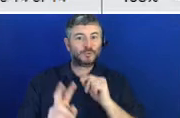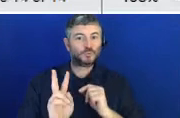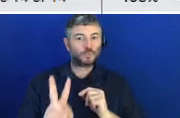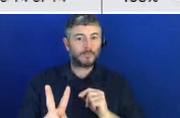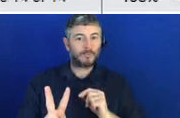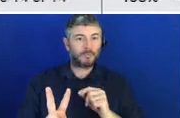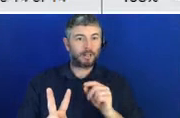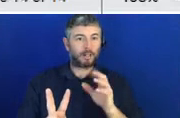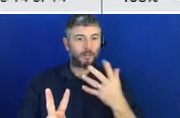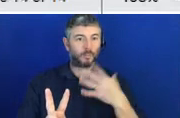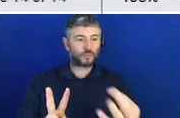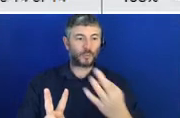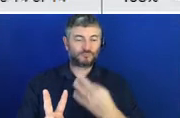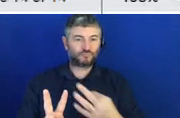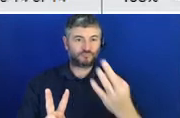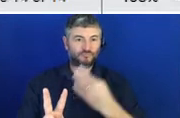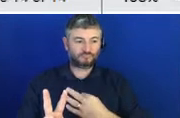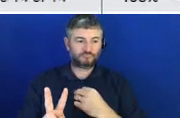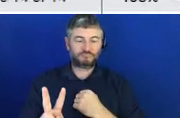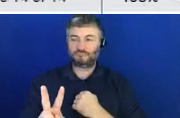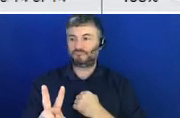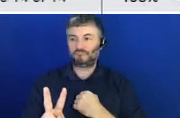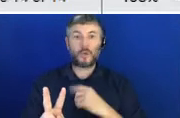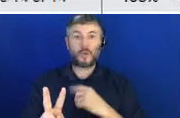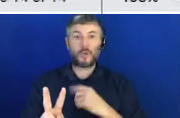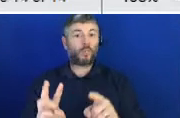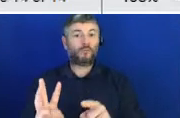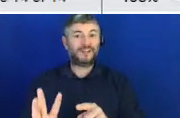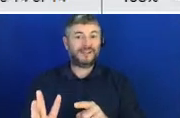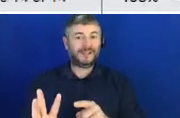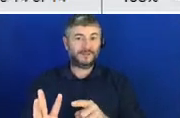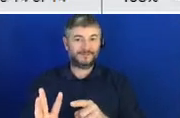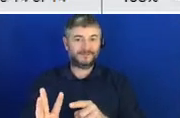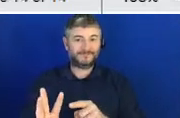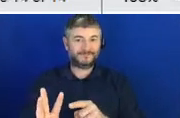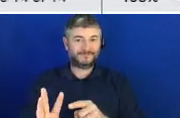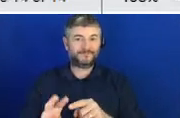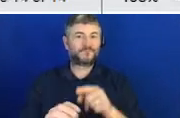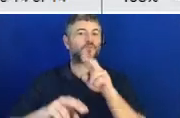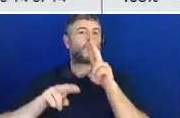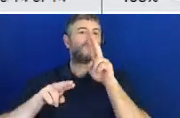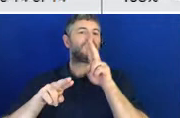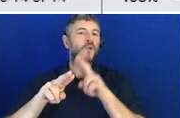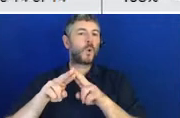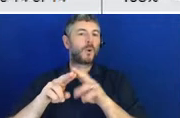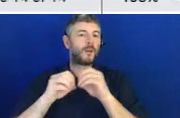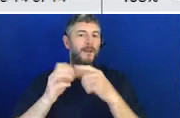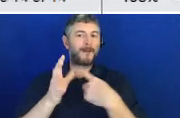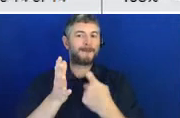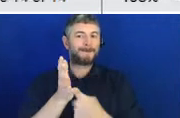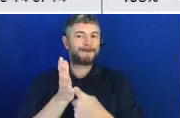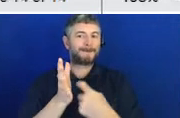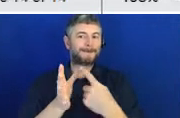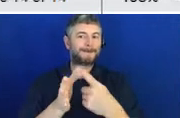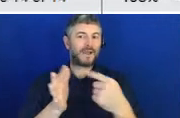raised. So shall we bring it on? Oh, three people with their hands raised. Can I bring in Fiona Barrett first?